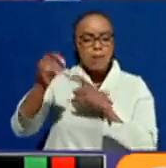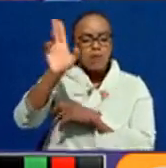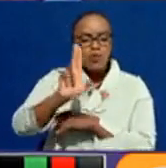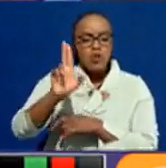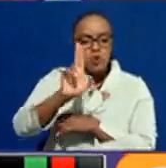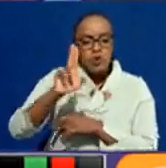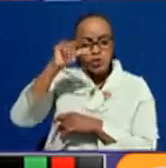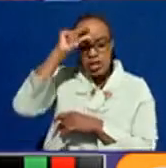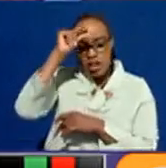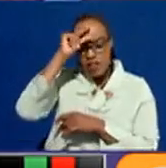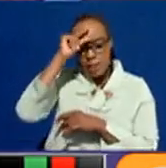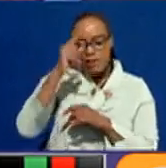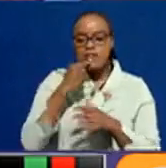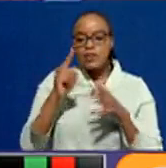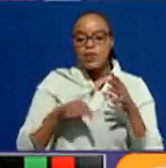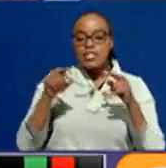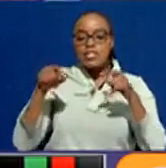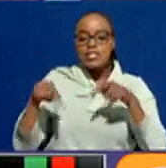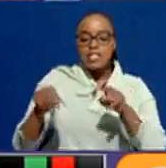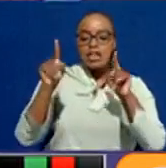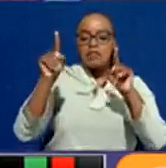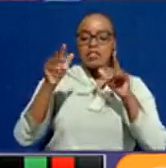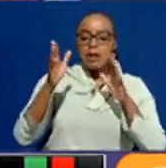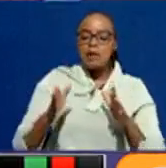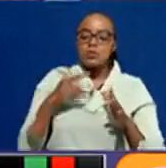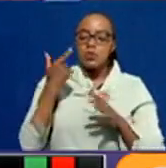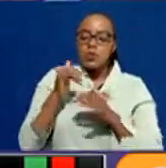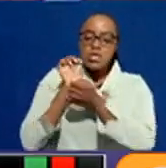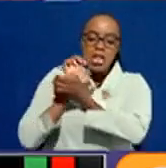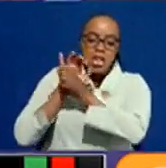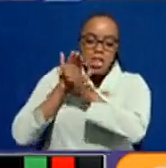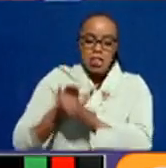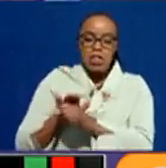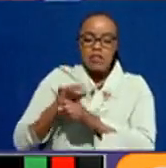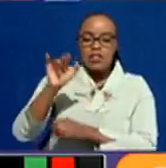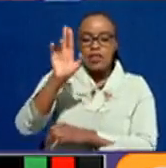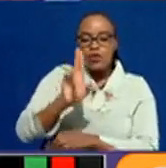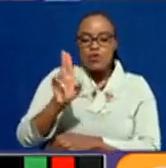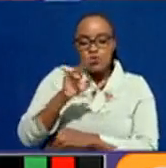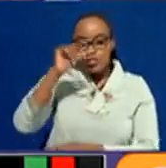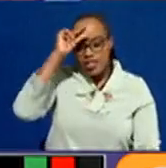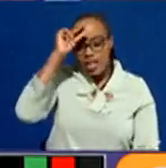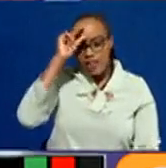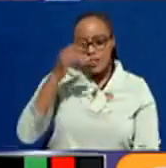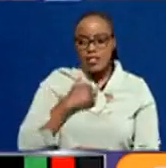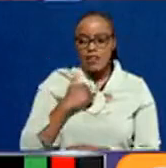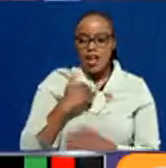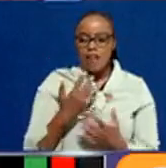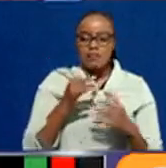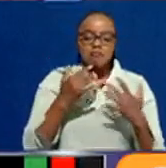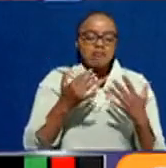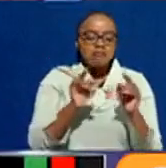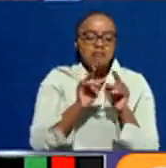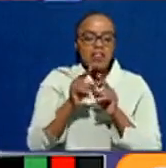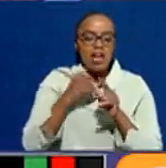Kenyatta administration, claiming that he was a victim of persecution by the Kenyatta government. In a tone reminiscent of